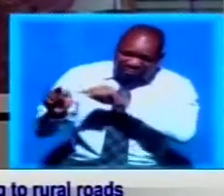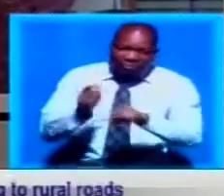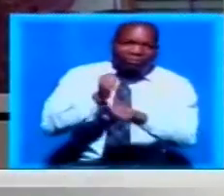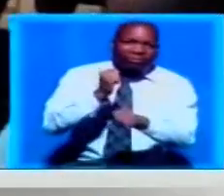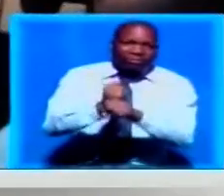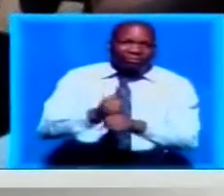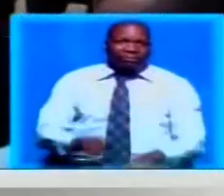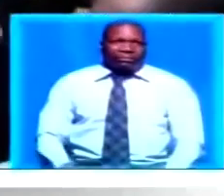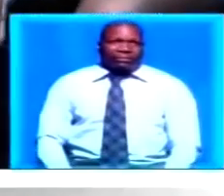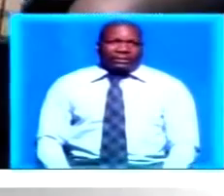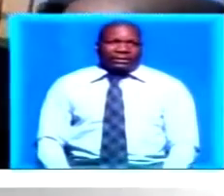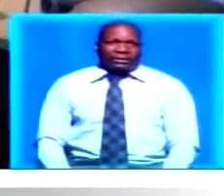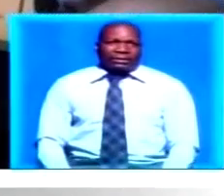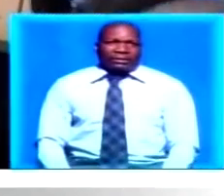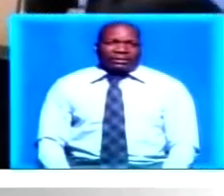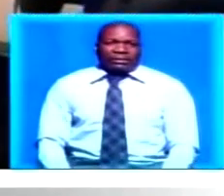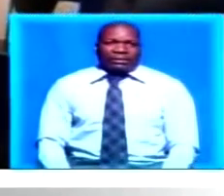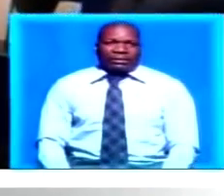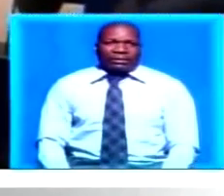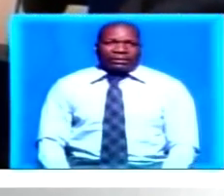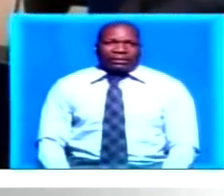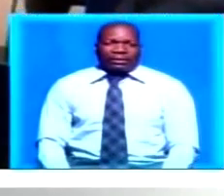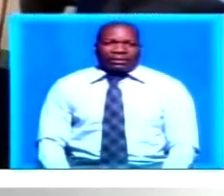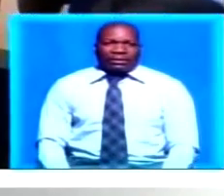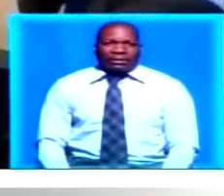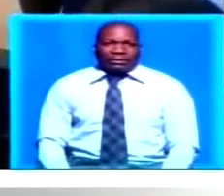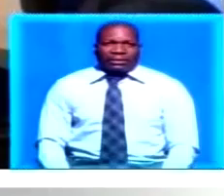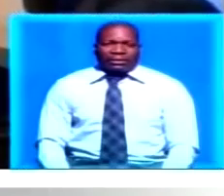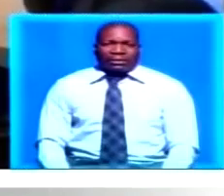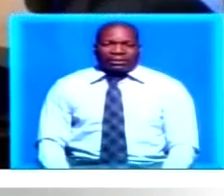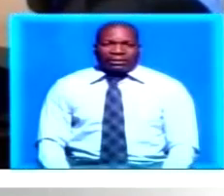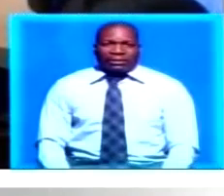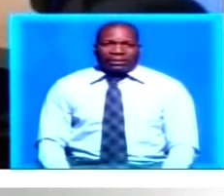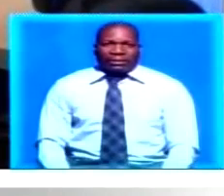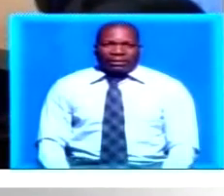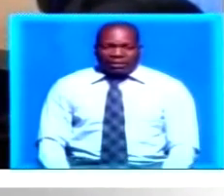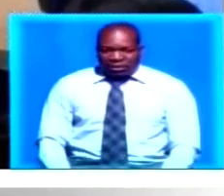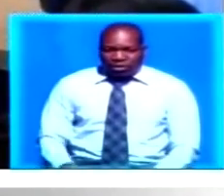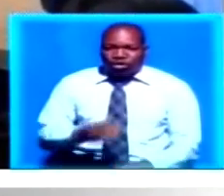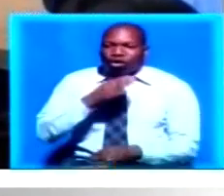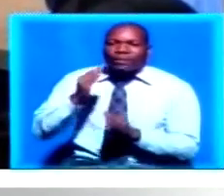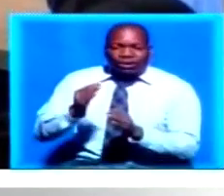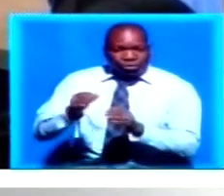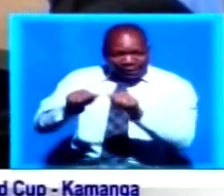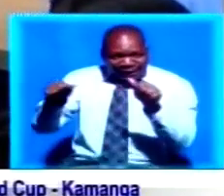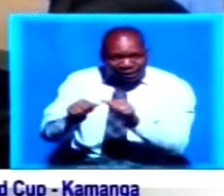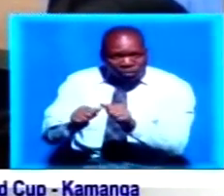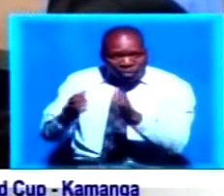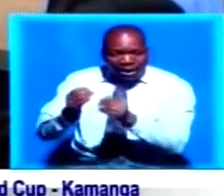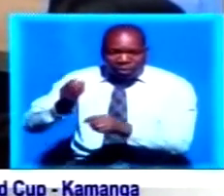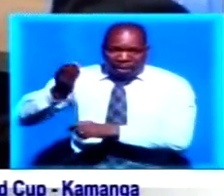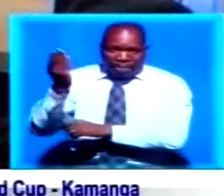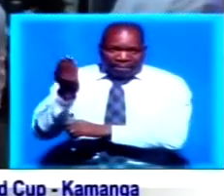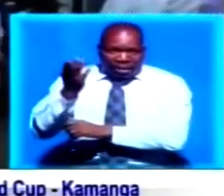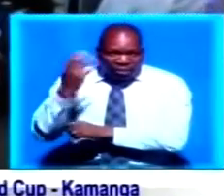reports. Around the Commissioner General is saying he wants to address us on the need for us to come